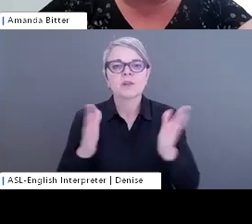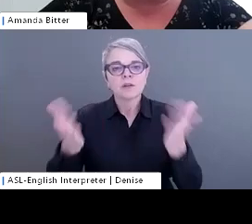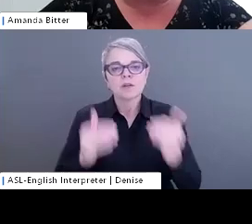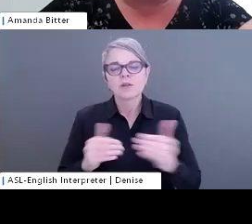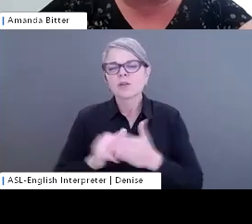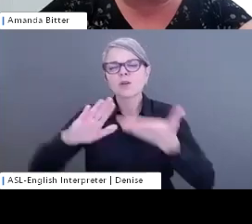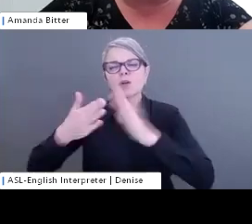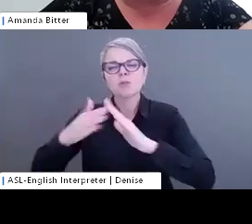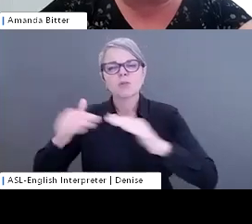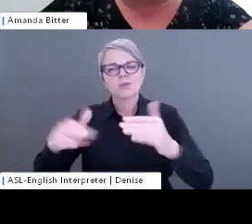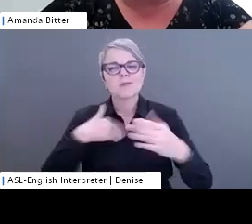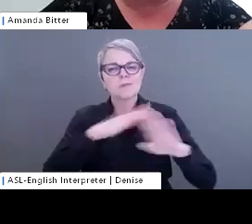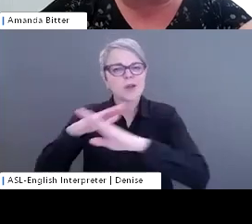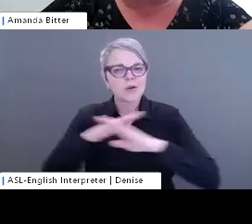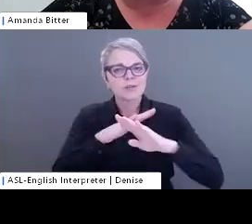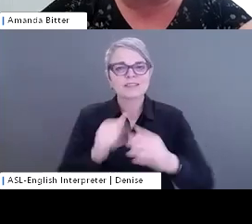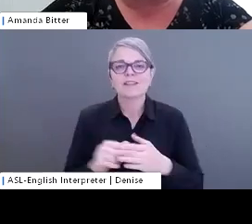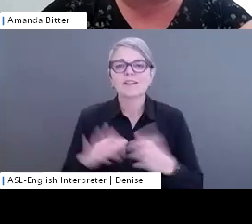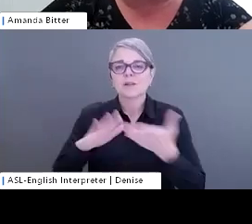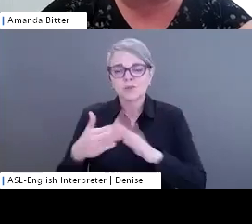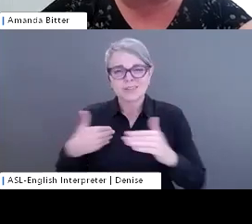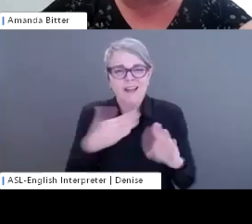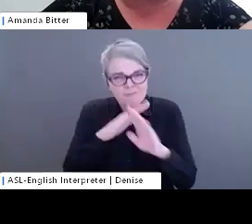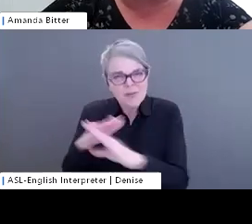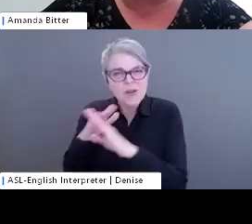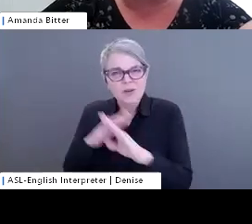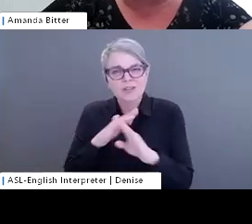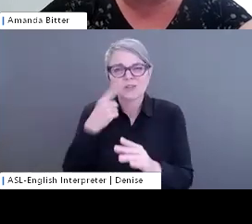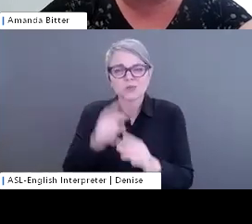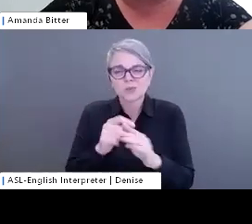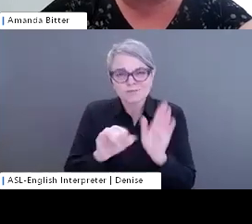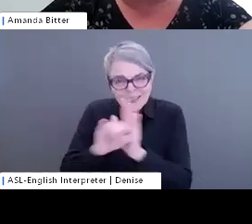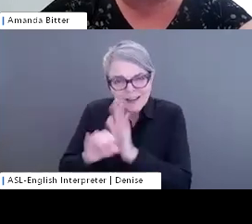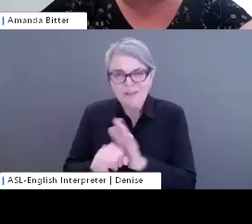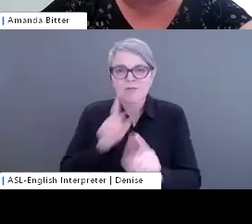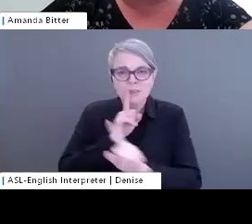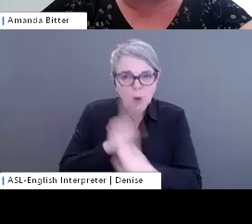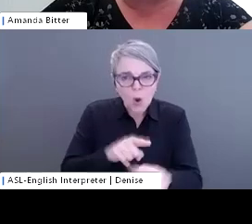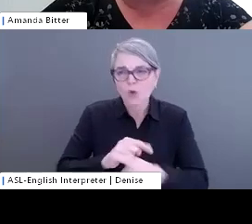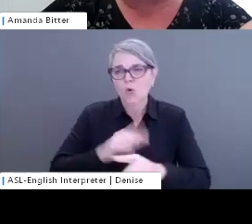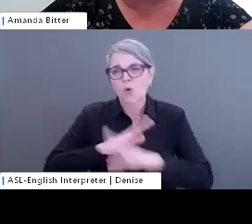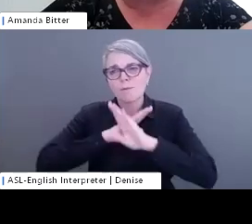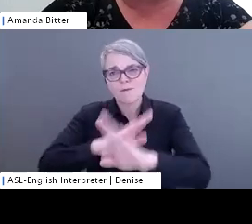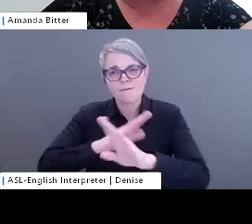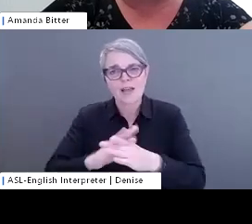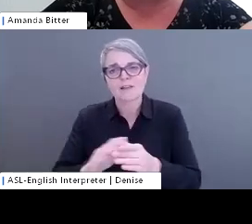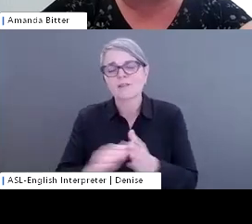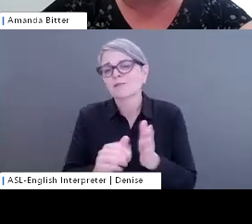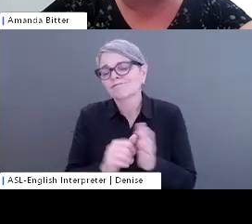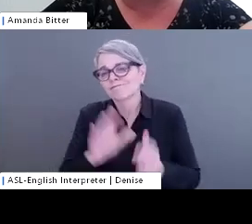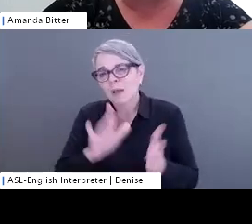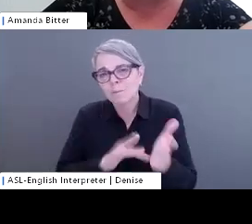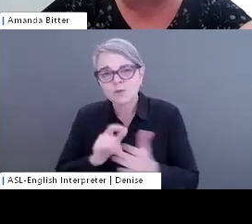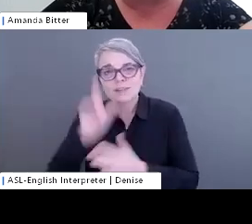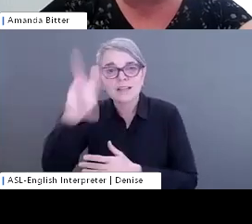Communities often face barriers to identify, respond to, and prevent abuse in later life. So ineffective response may result from lack of training for